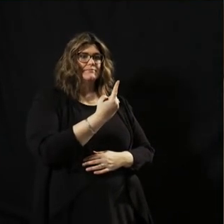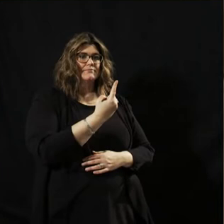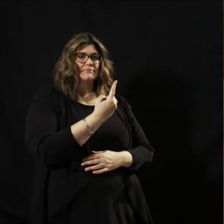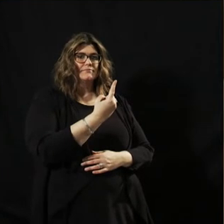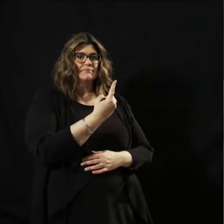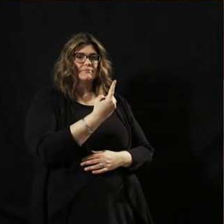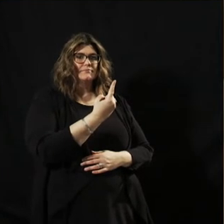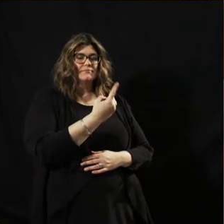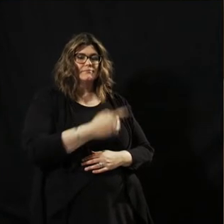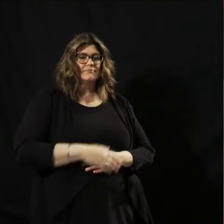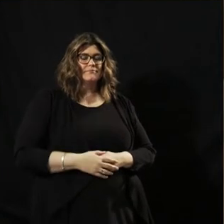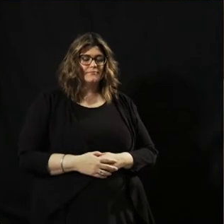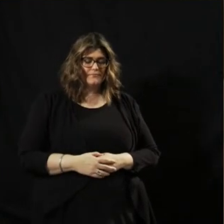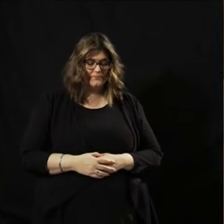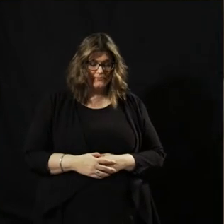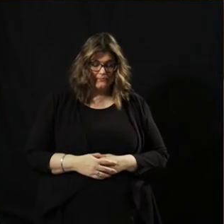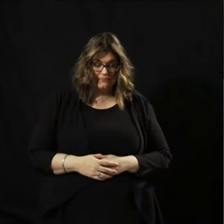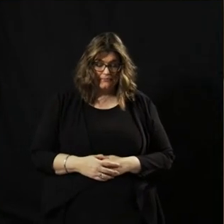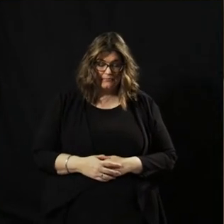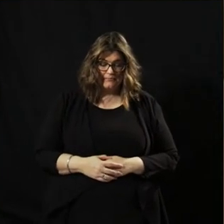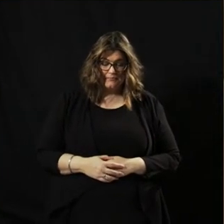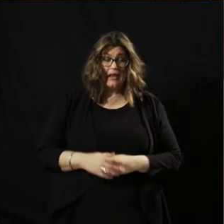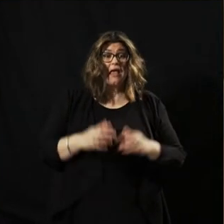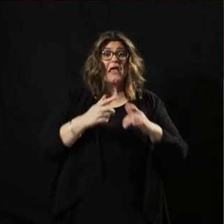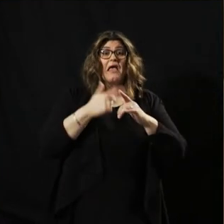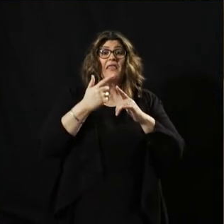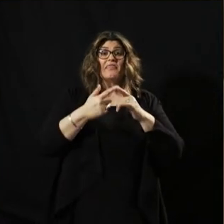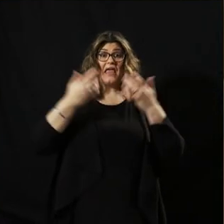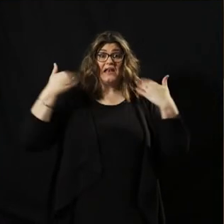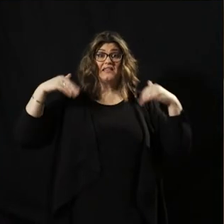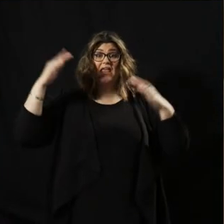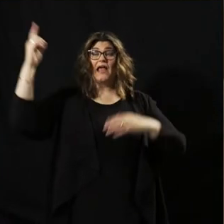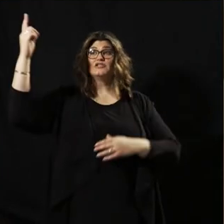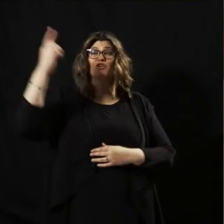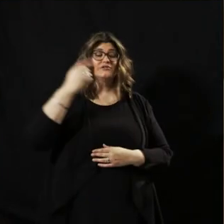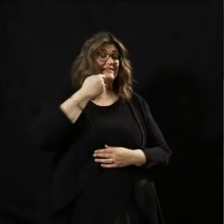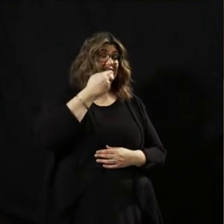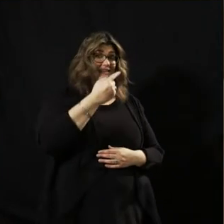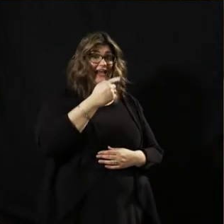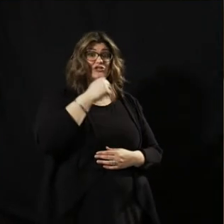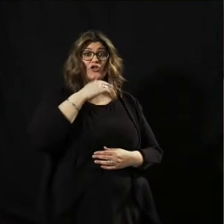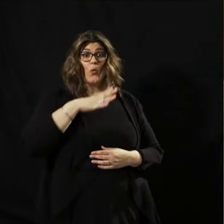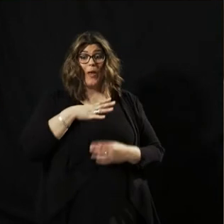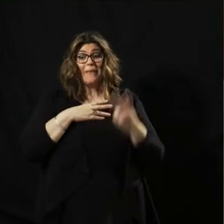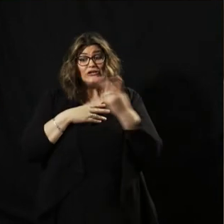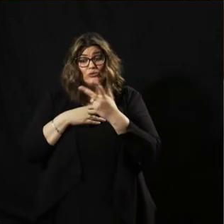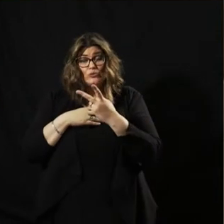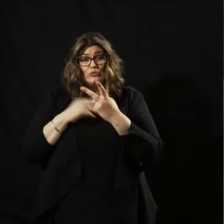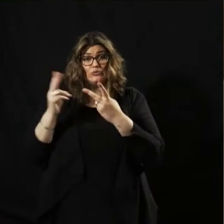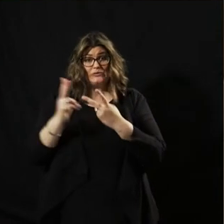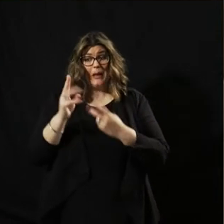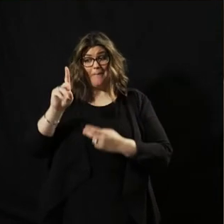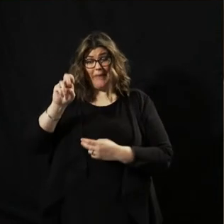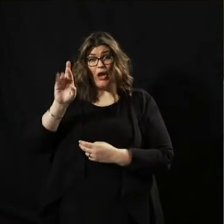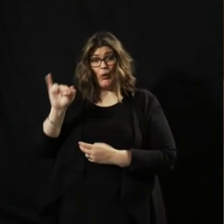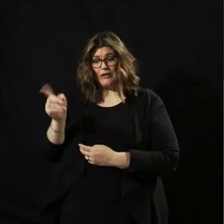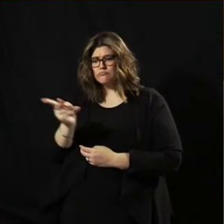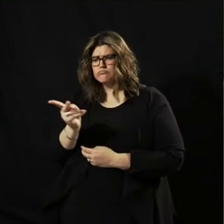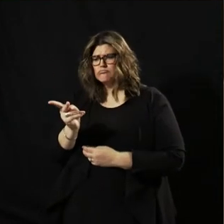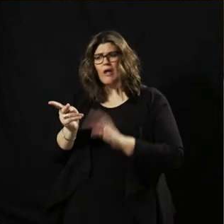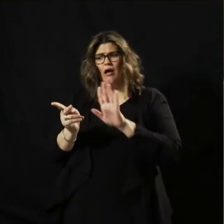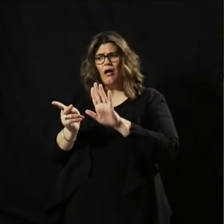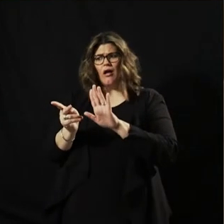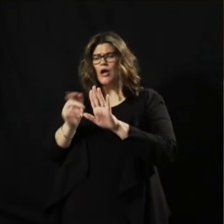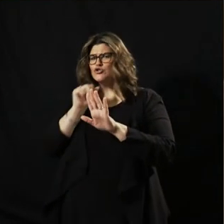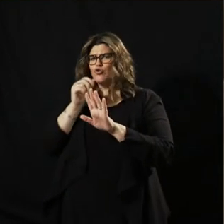men. Then the angel said to the women in reply, "Do